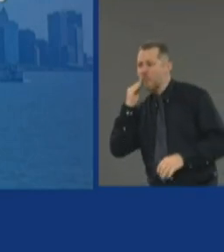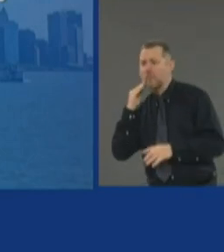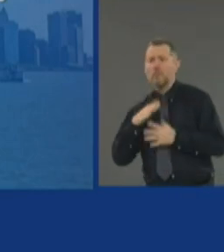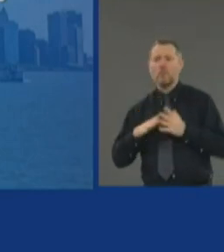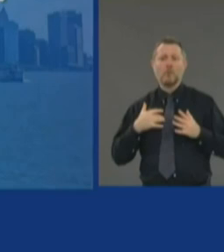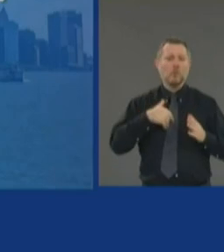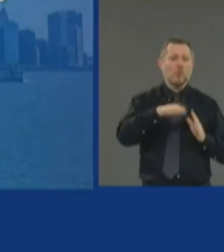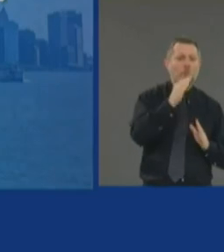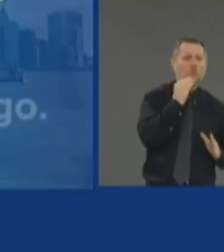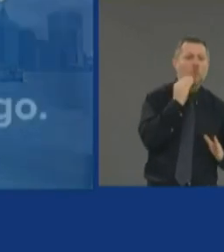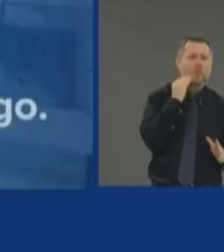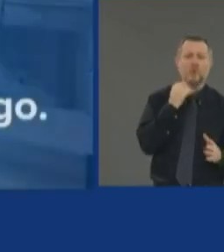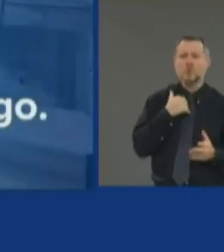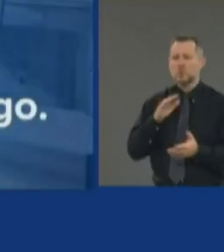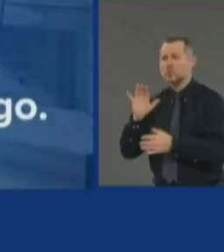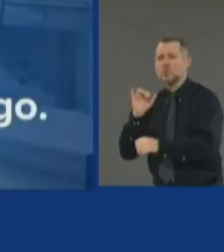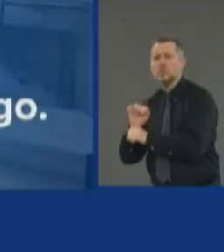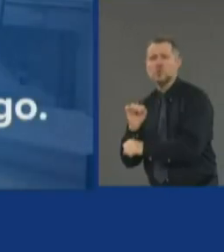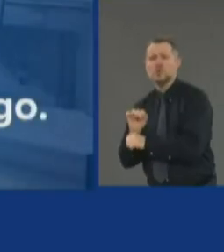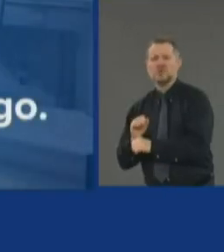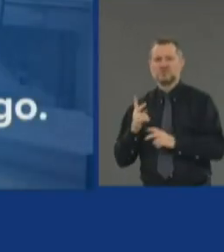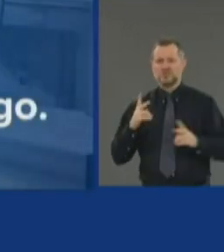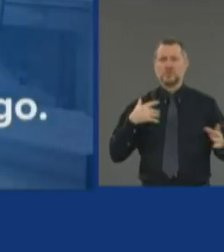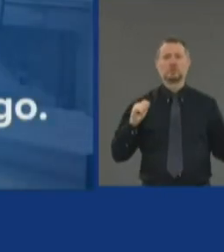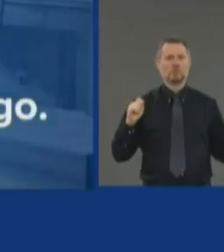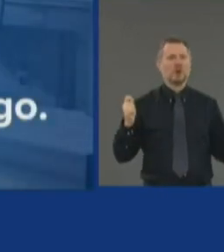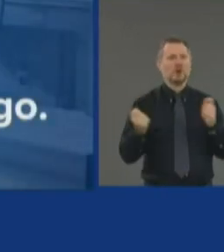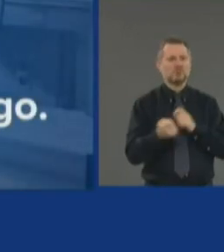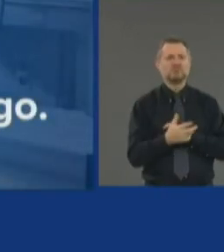work. They changed themselves